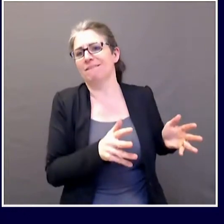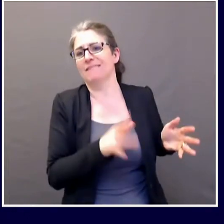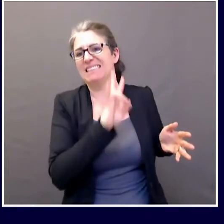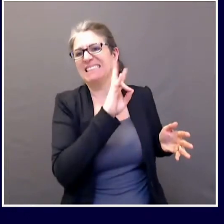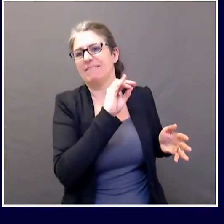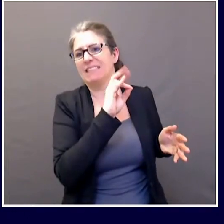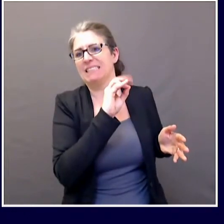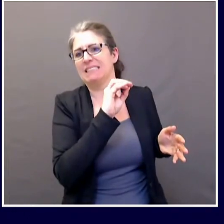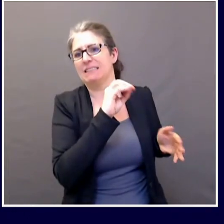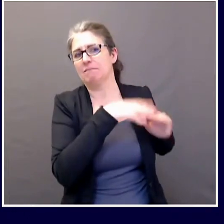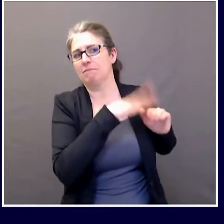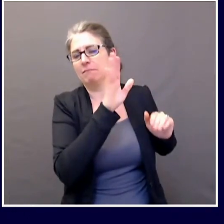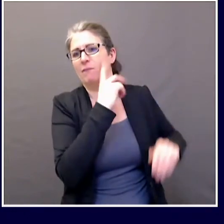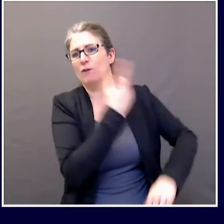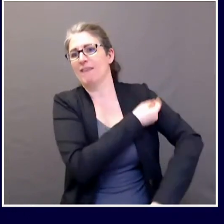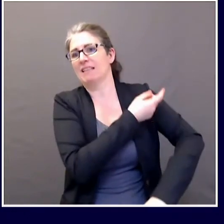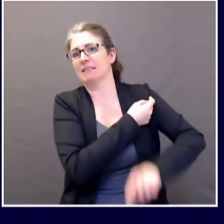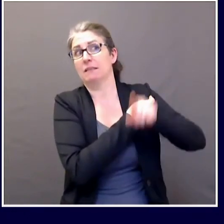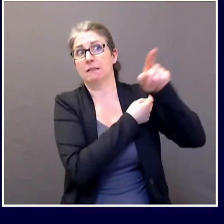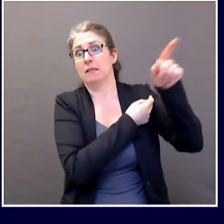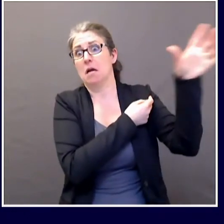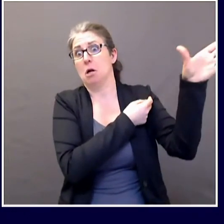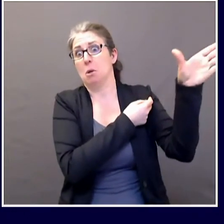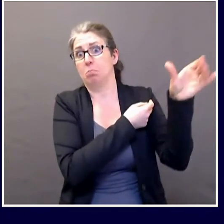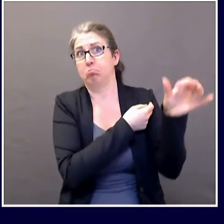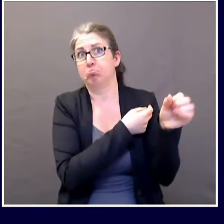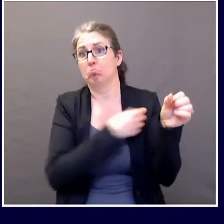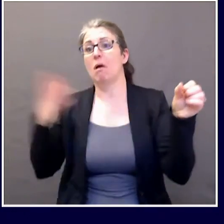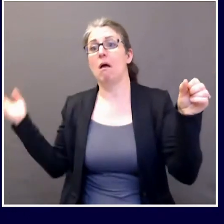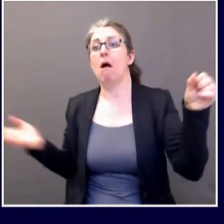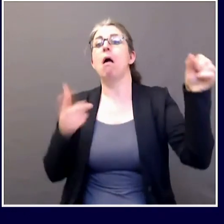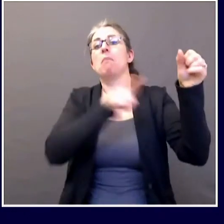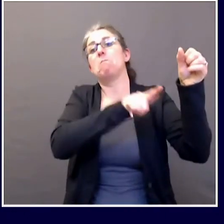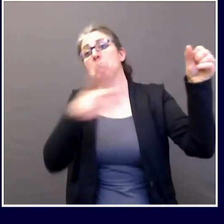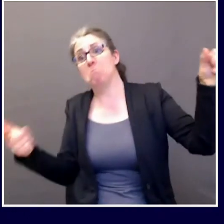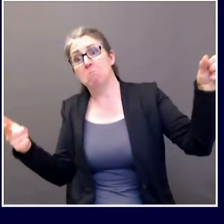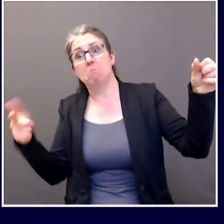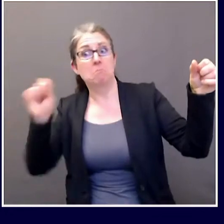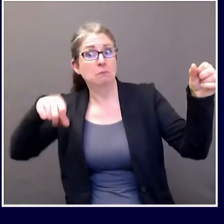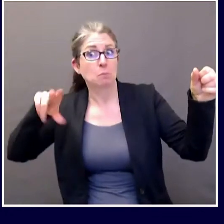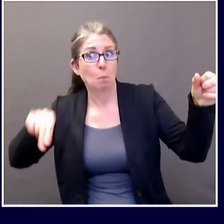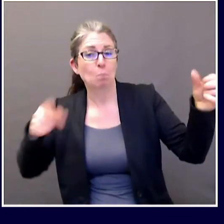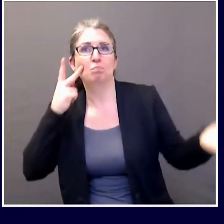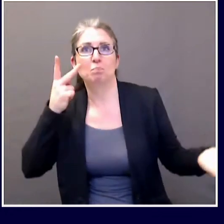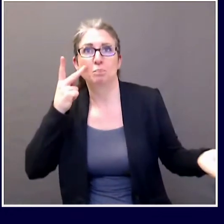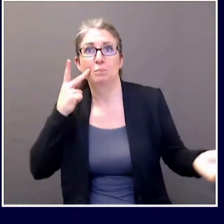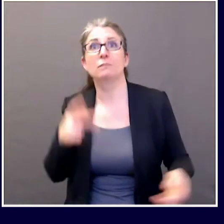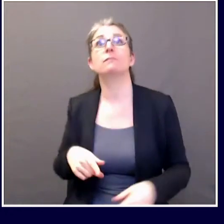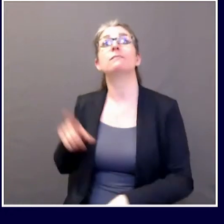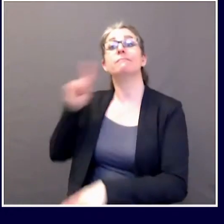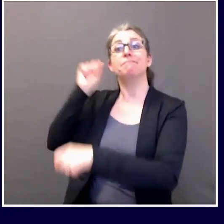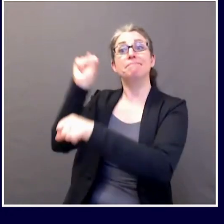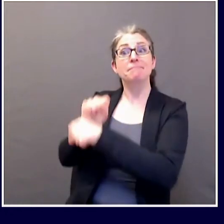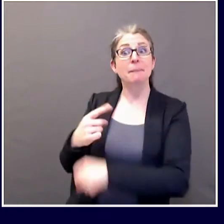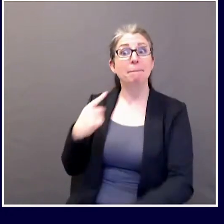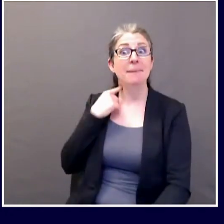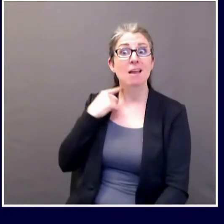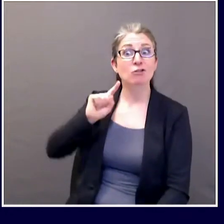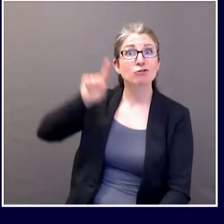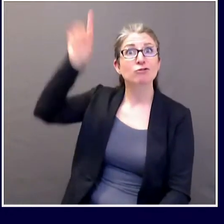there are open spots, then that's a good signal to us that we can start to open up the categories to start filling those